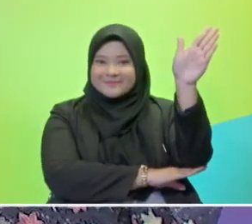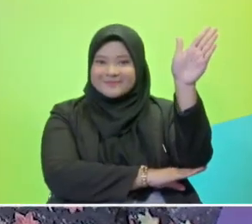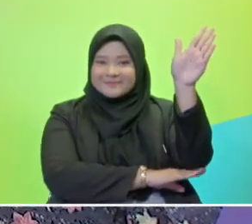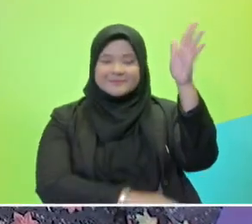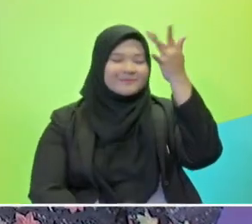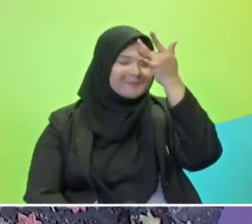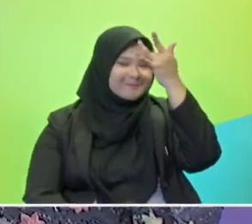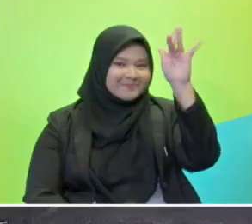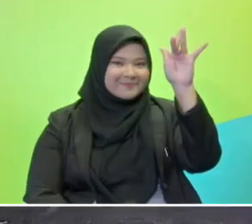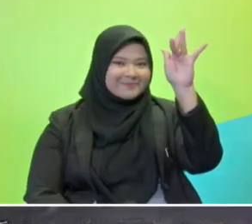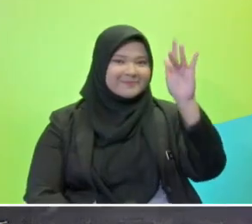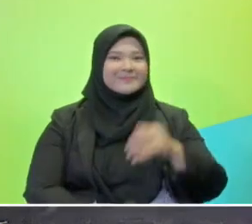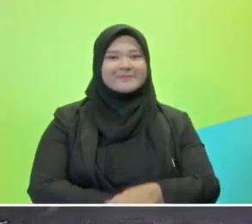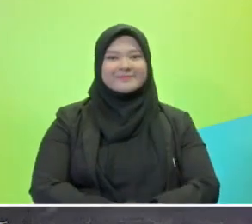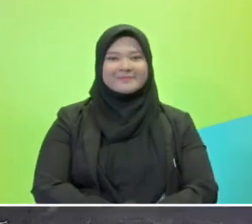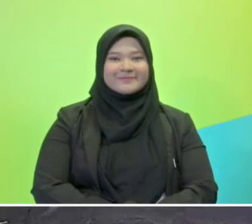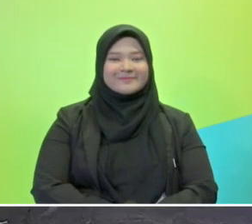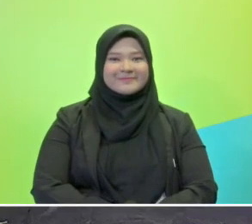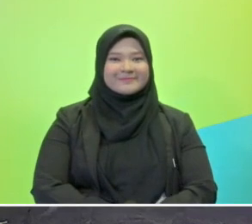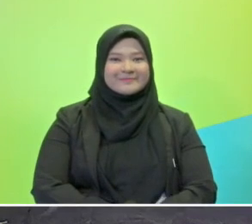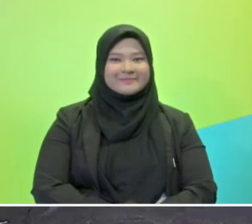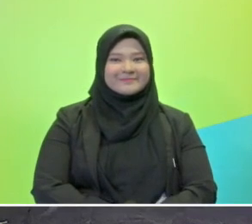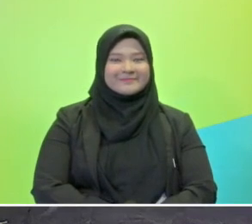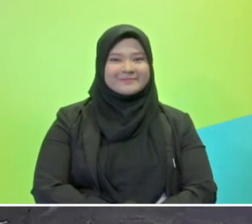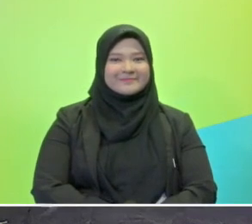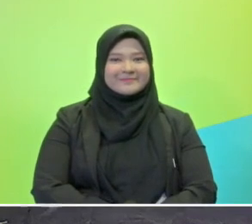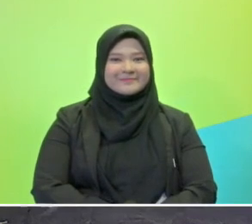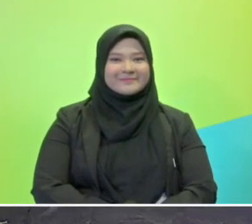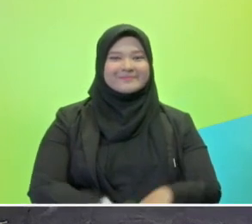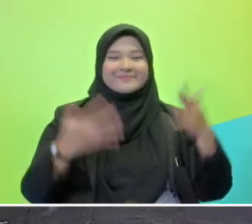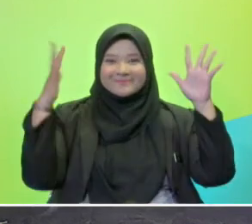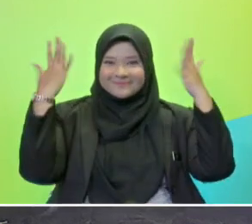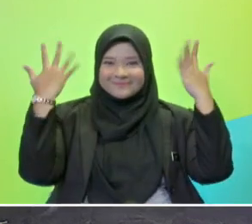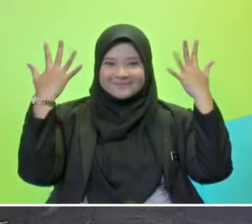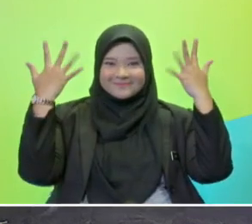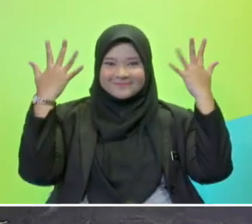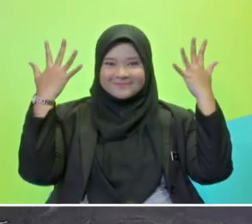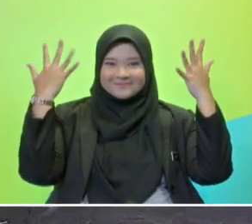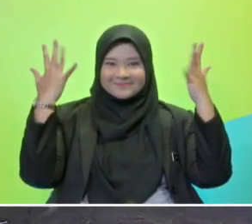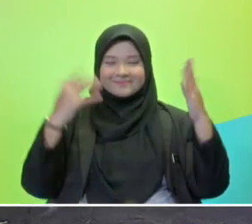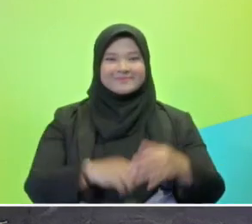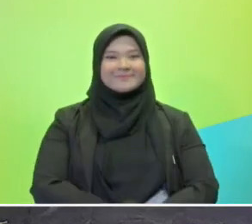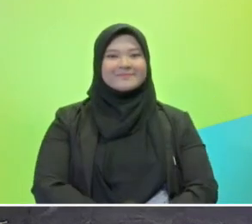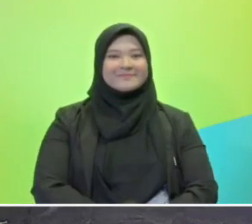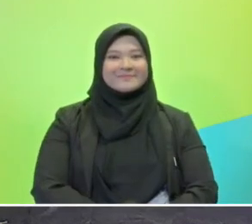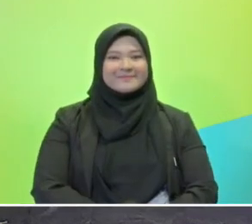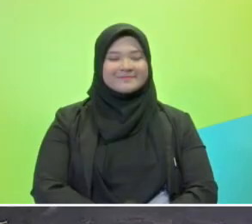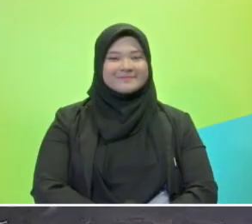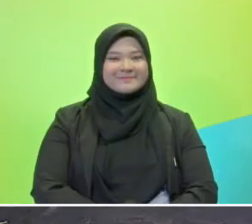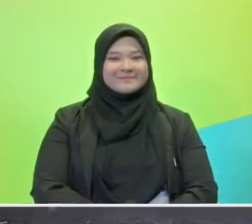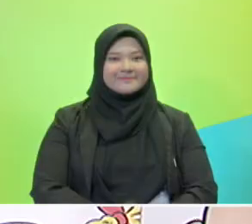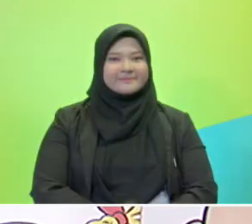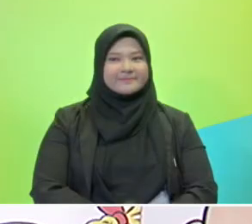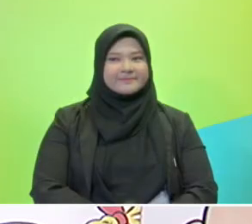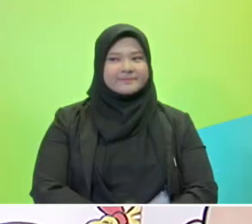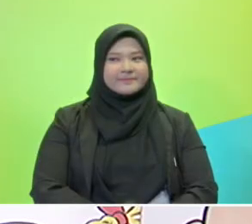put one unicorn for Al-Fateh here. Well done, everyone. Wow, very interesting. So, what